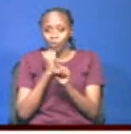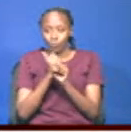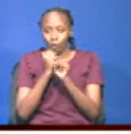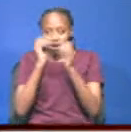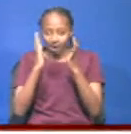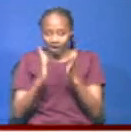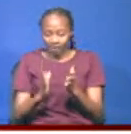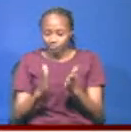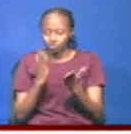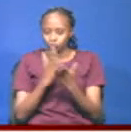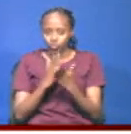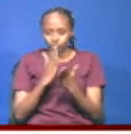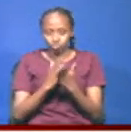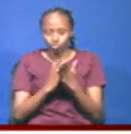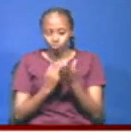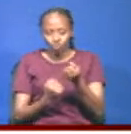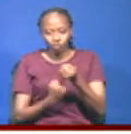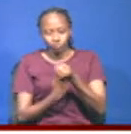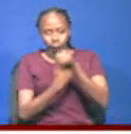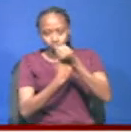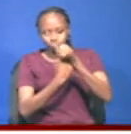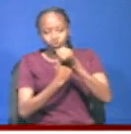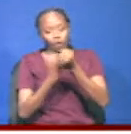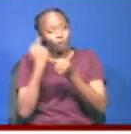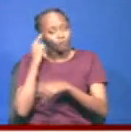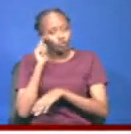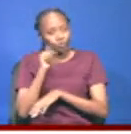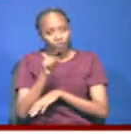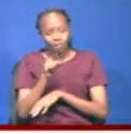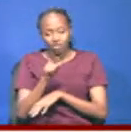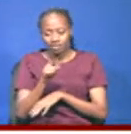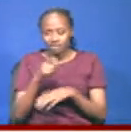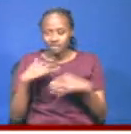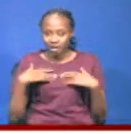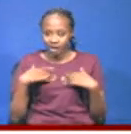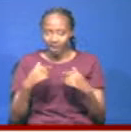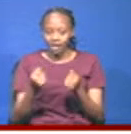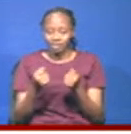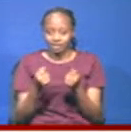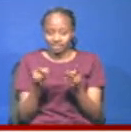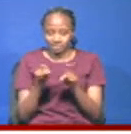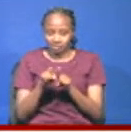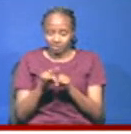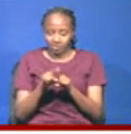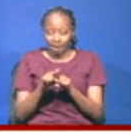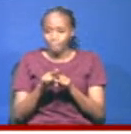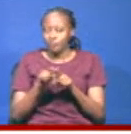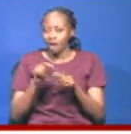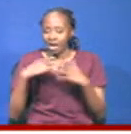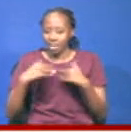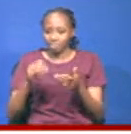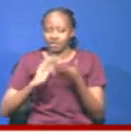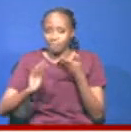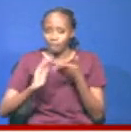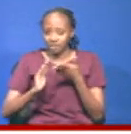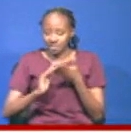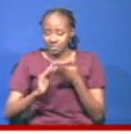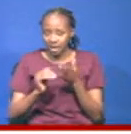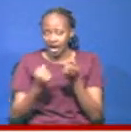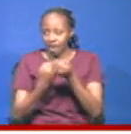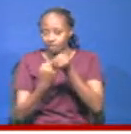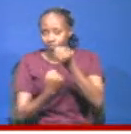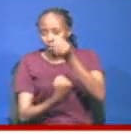system, the first line of defense against health emergencies, and the foundation of primary health